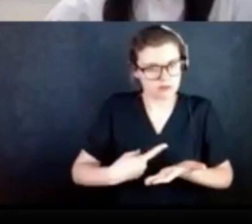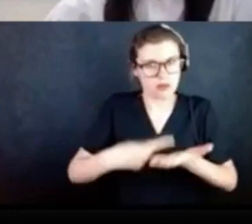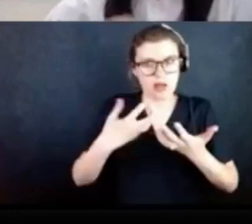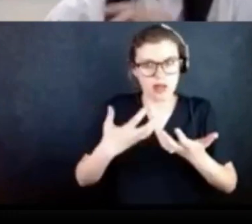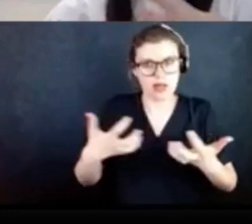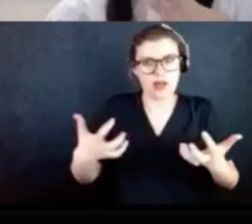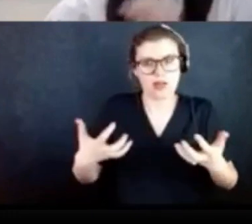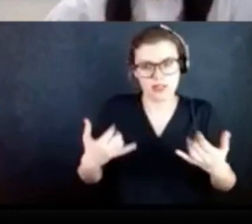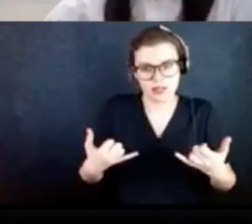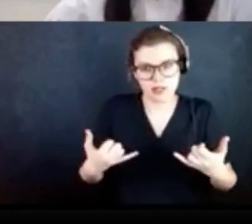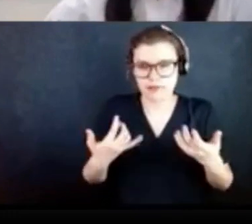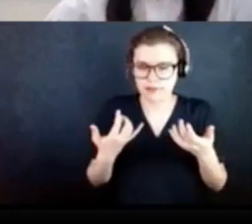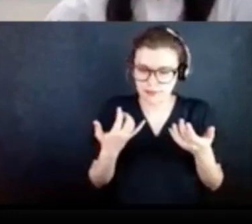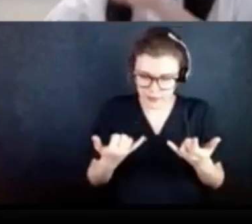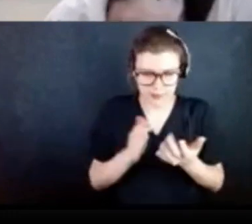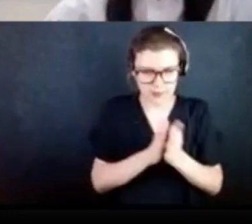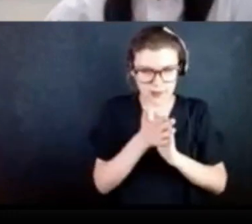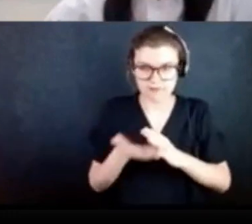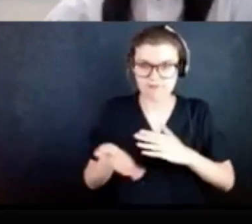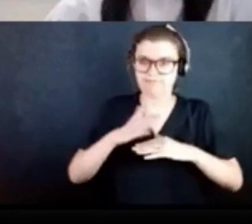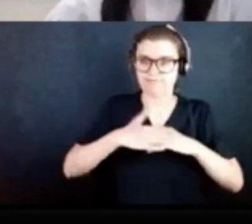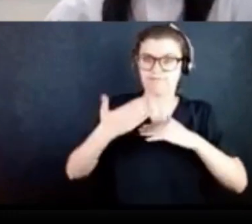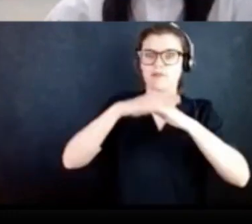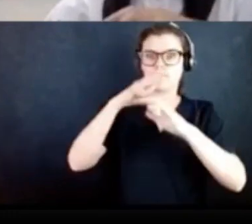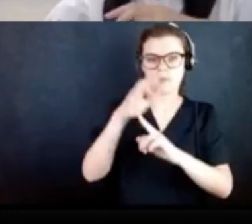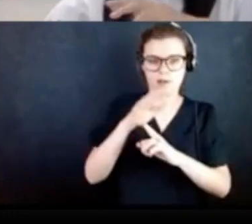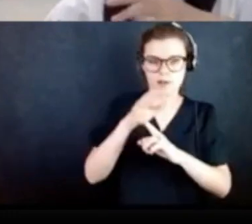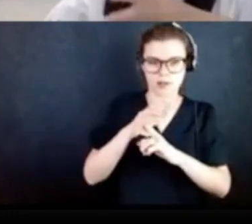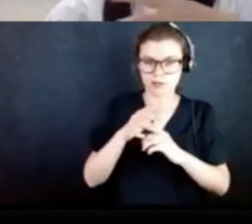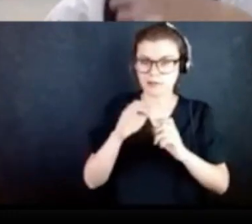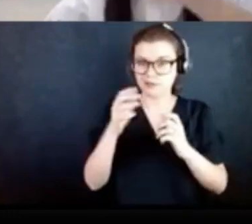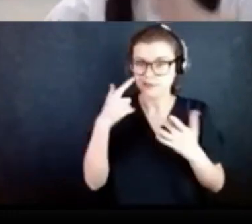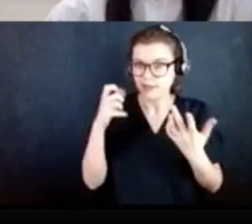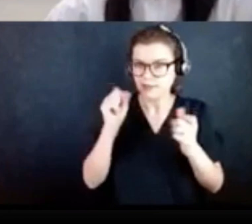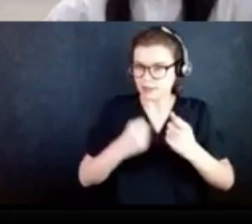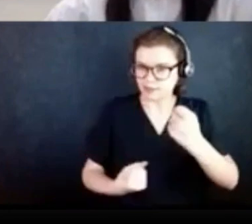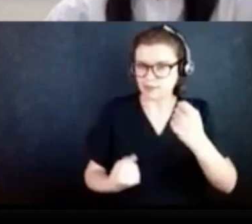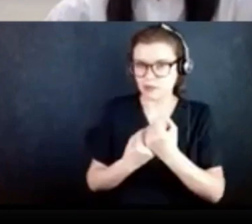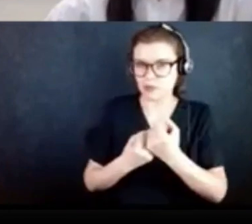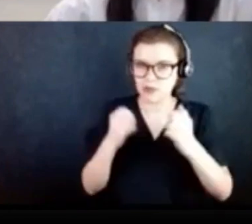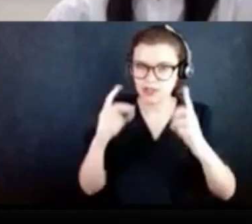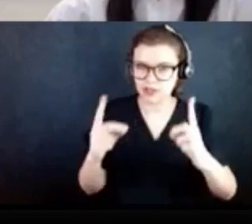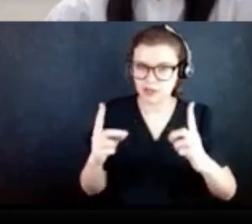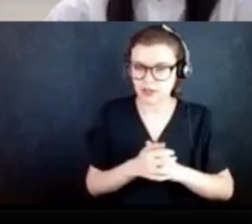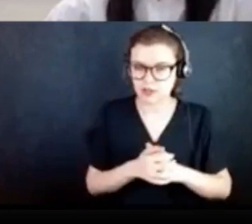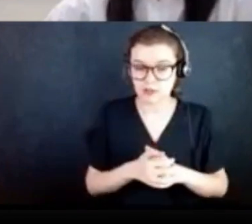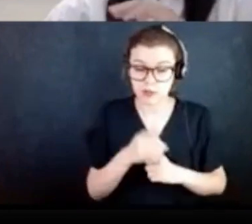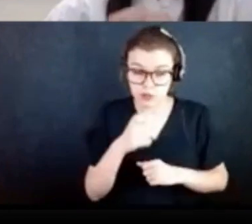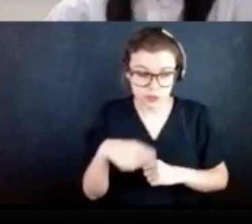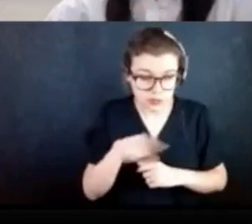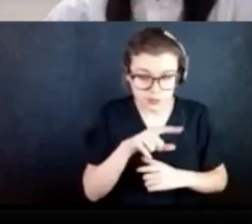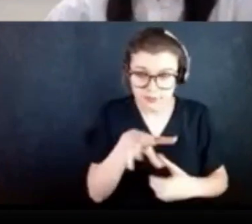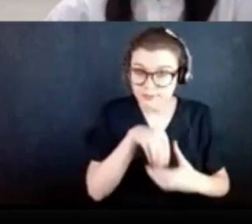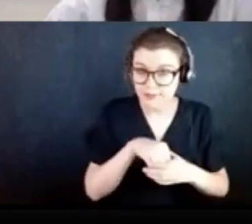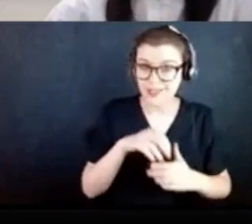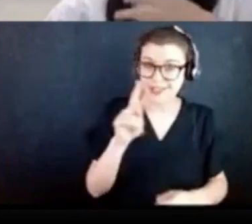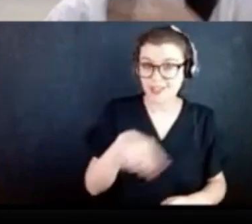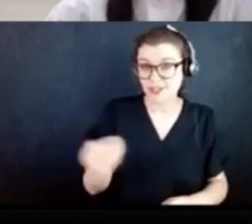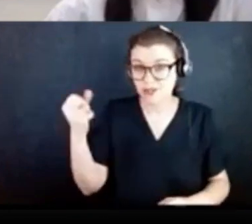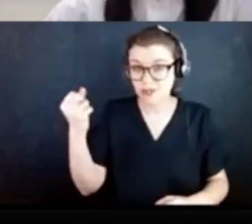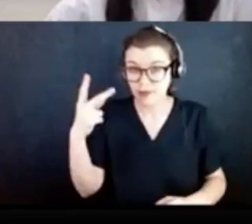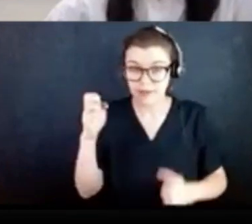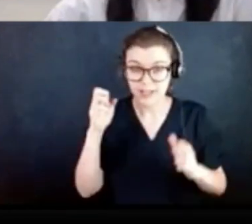popularity based on its applications in education. And it can benefit all key stakeholders in K-12 STEM education,